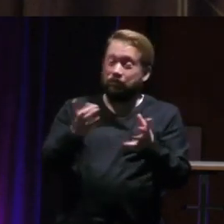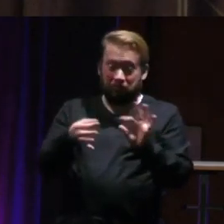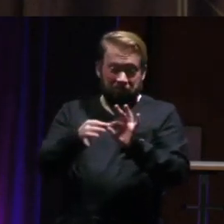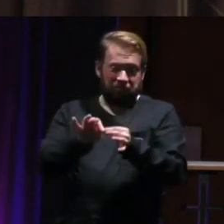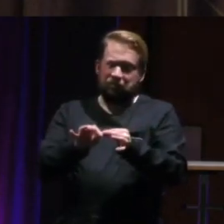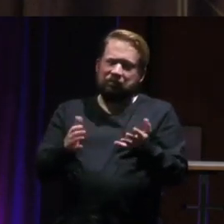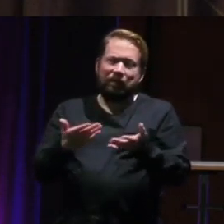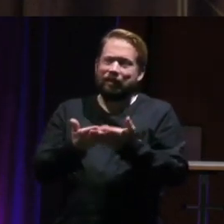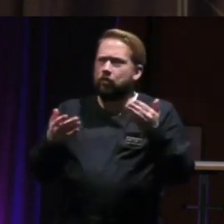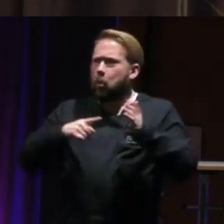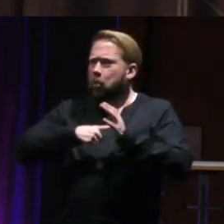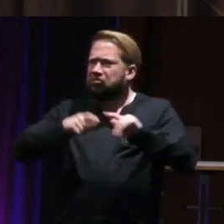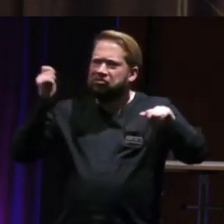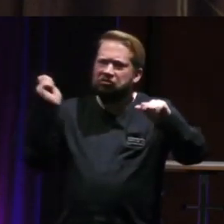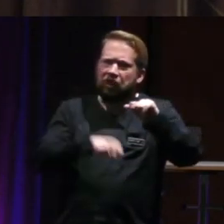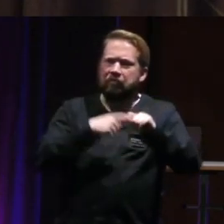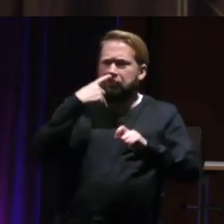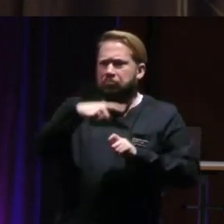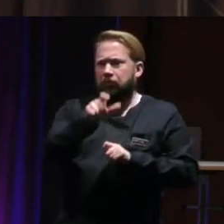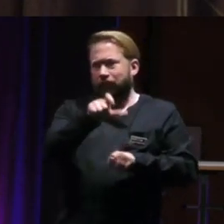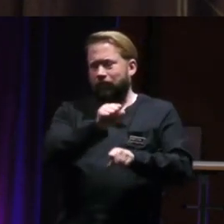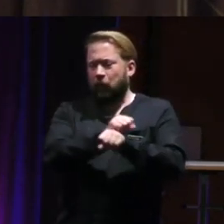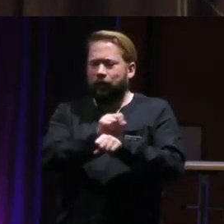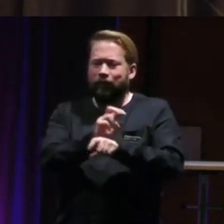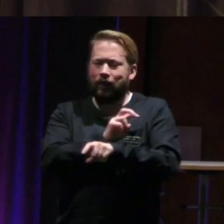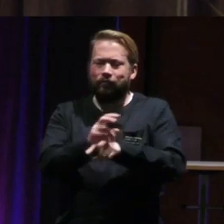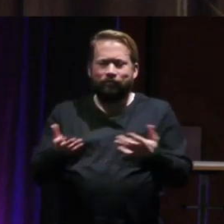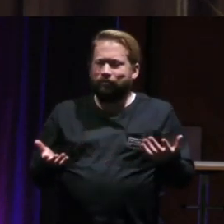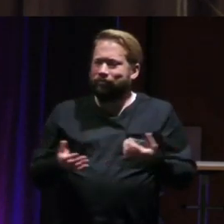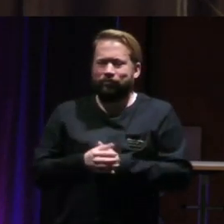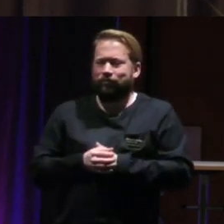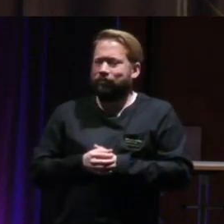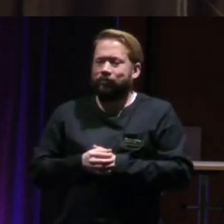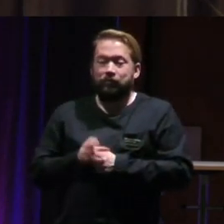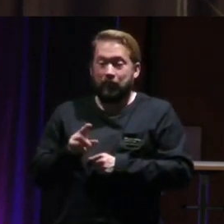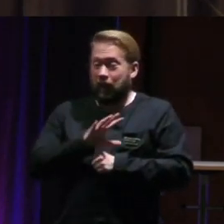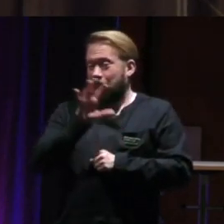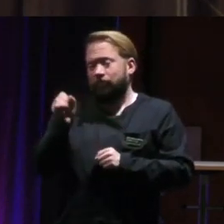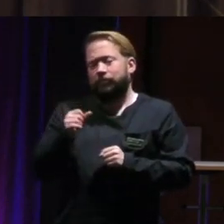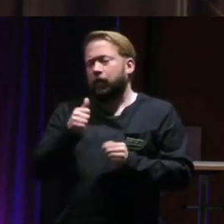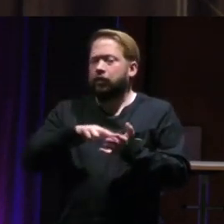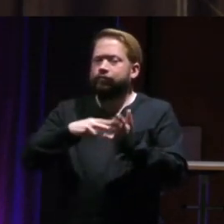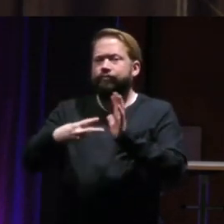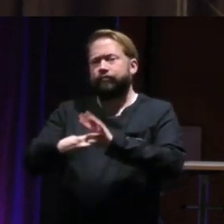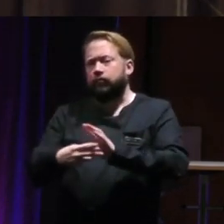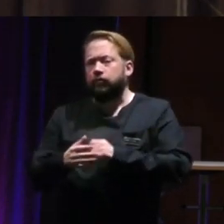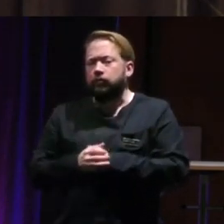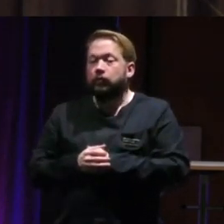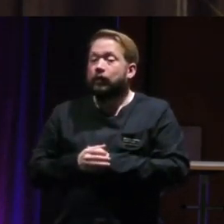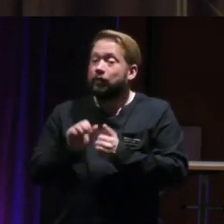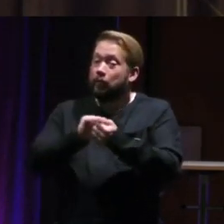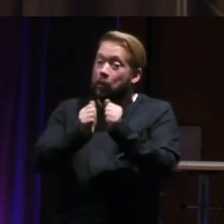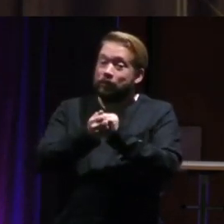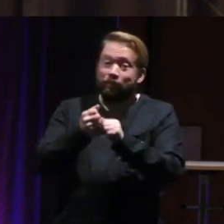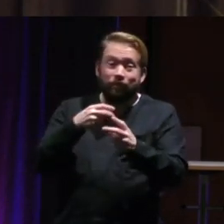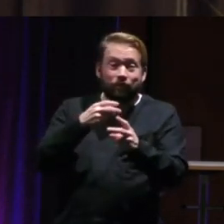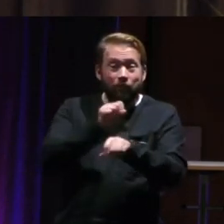nothing will change in the system because it's for everybody, it's not only for political, it's a system that